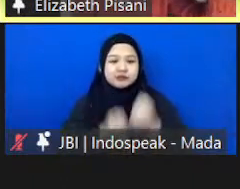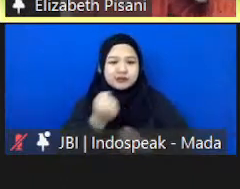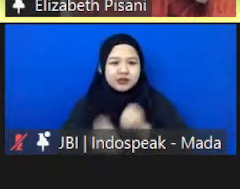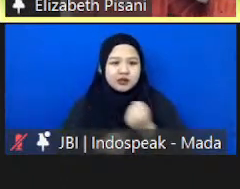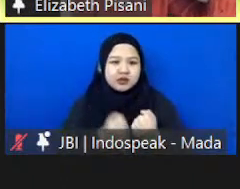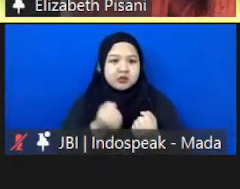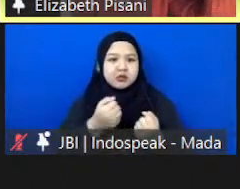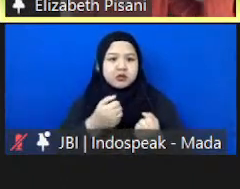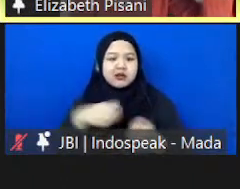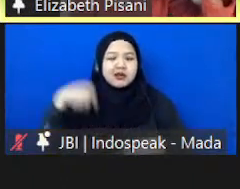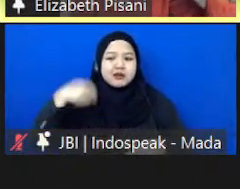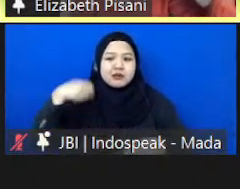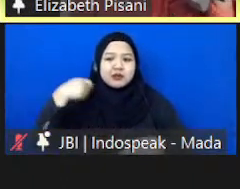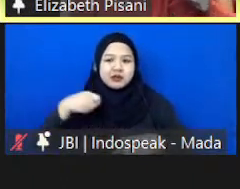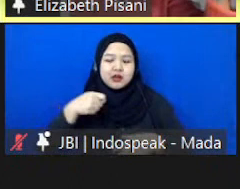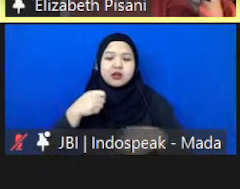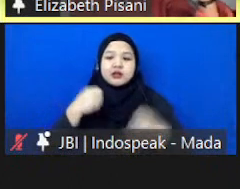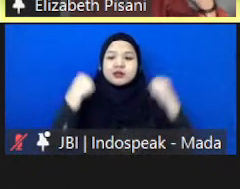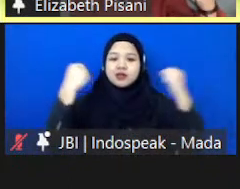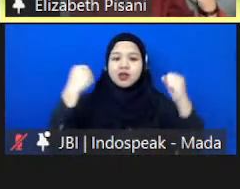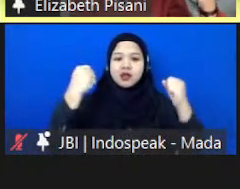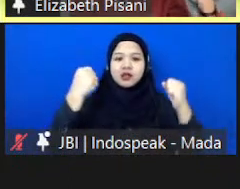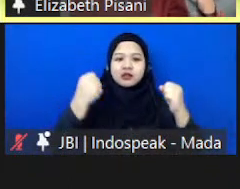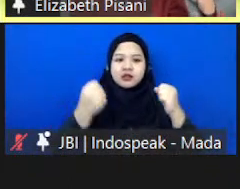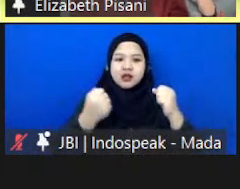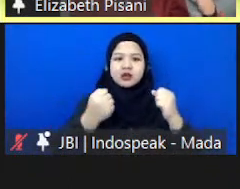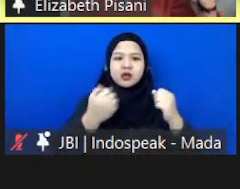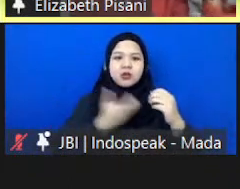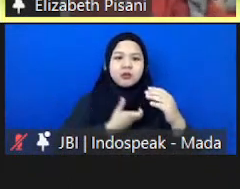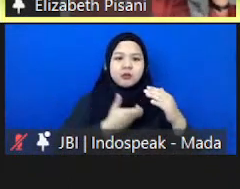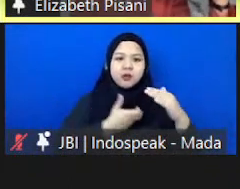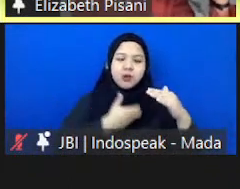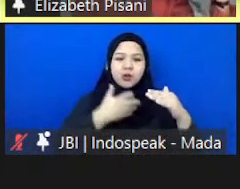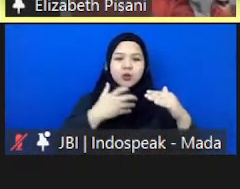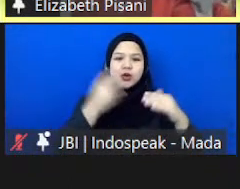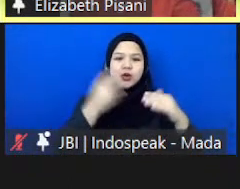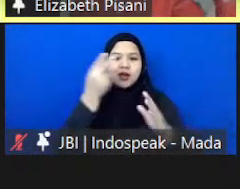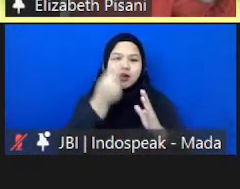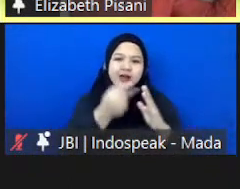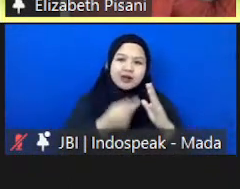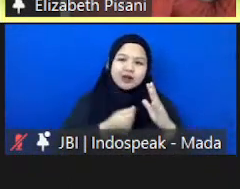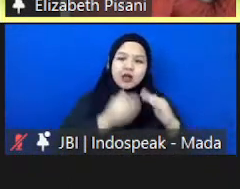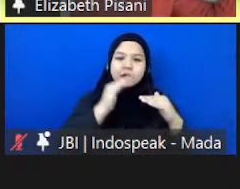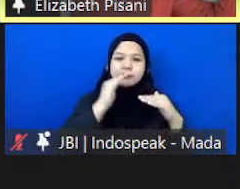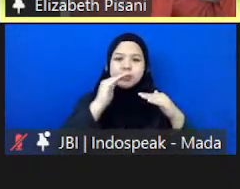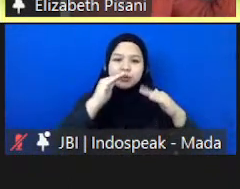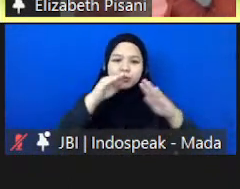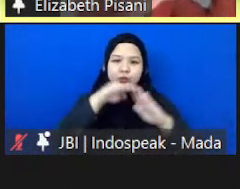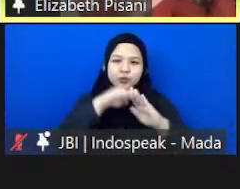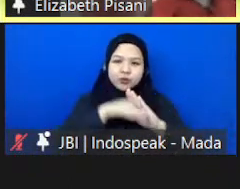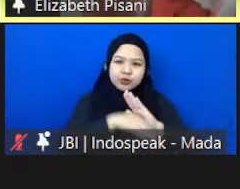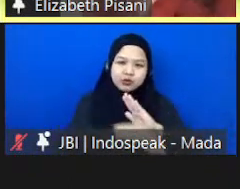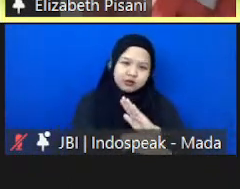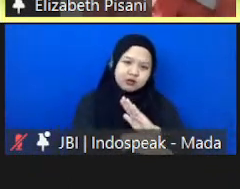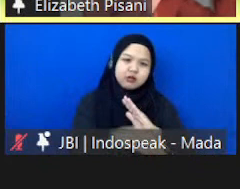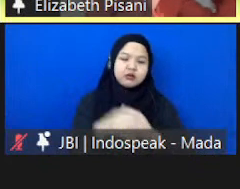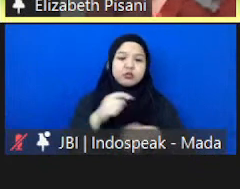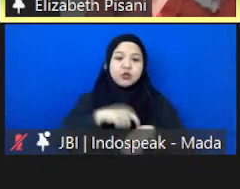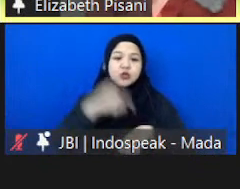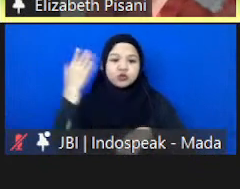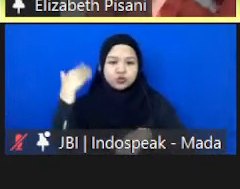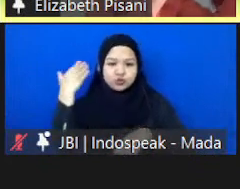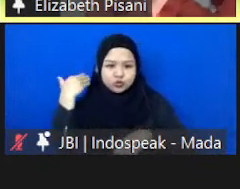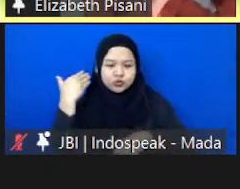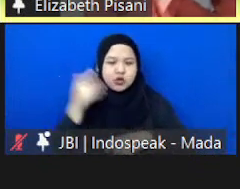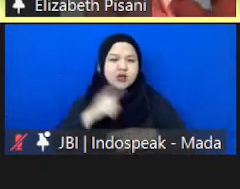quite low, and over time, lower and lower. And the effect was that those already not